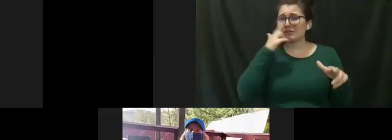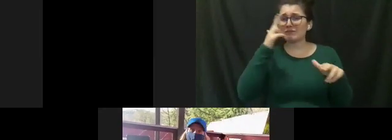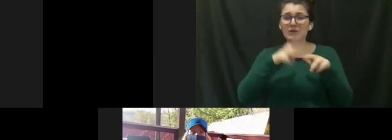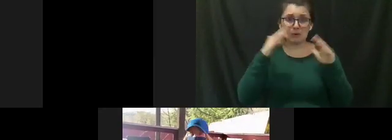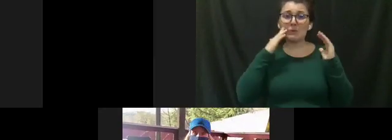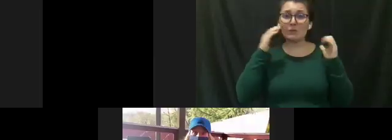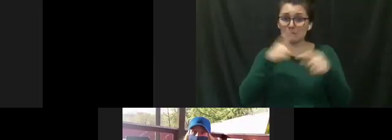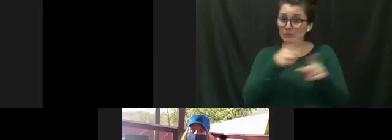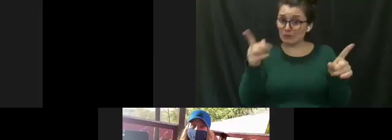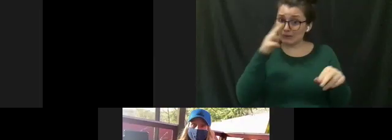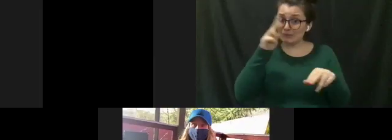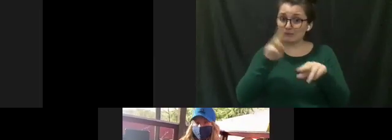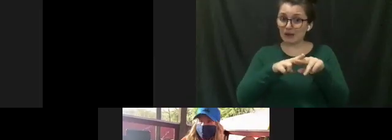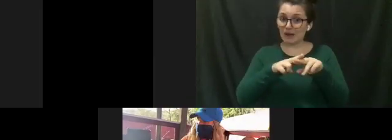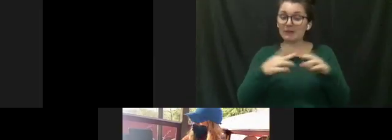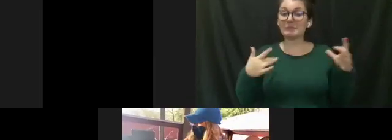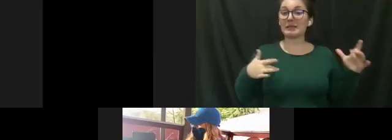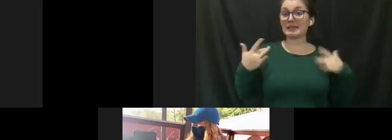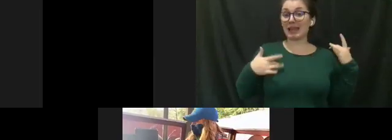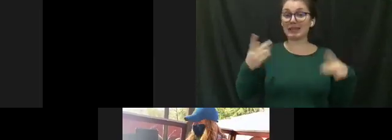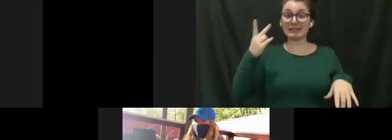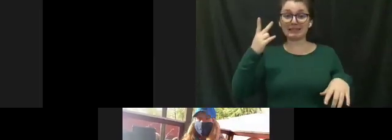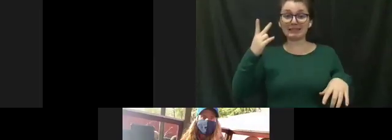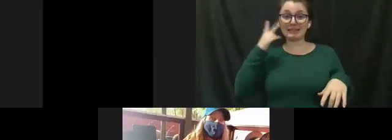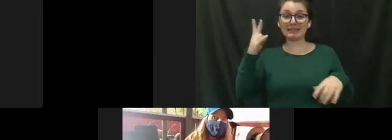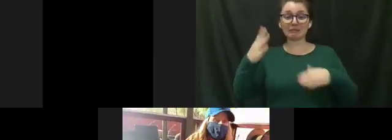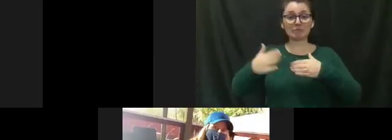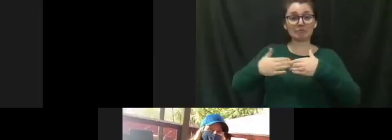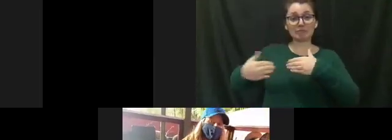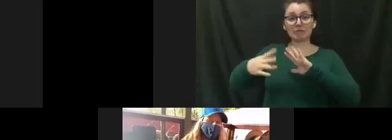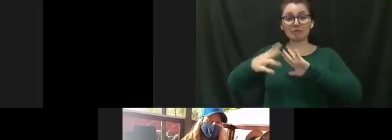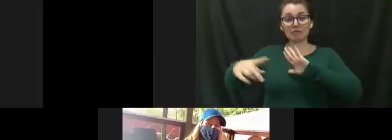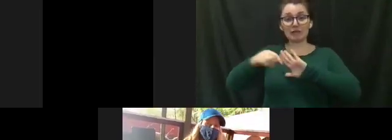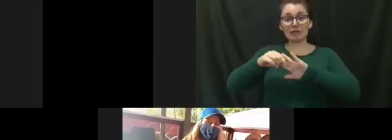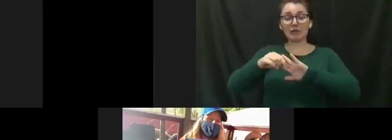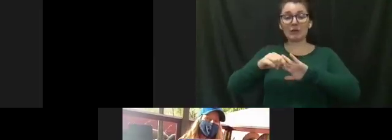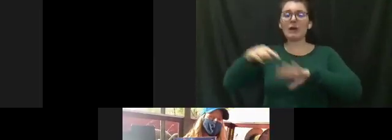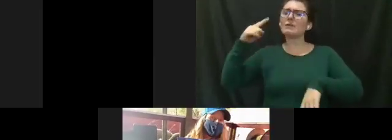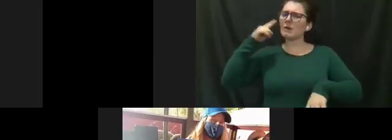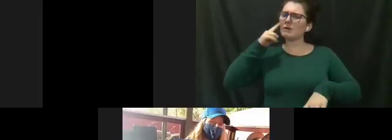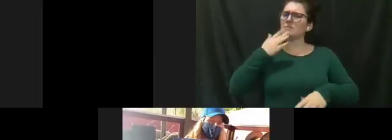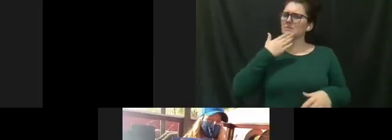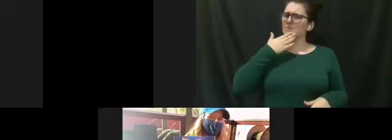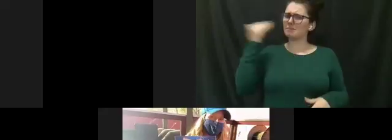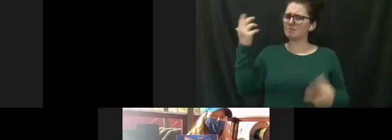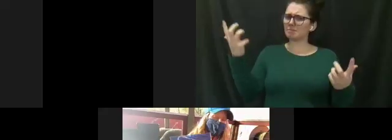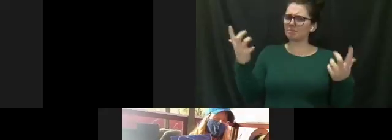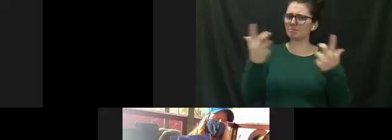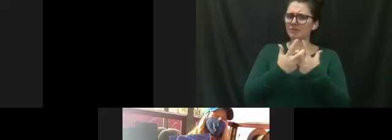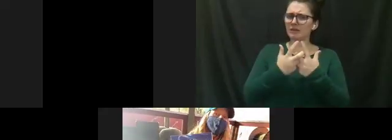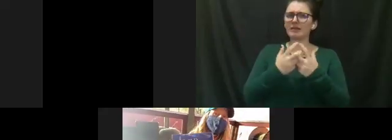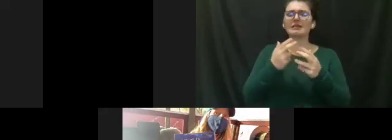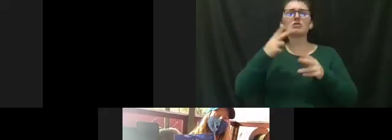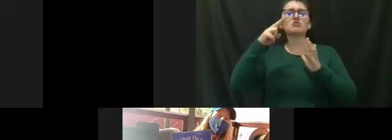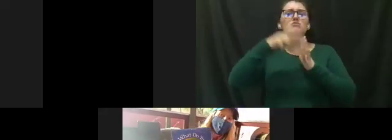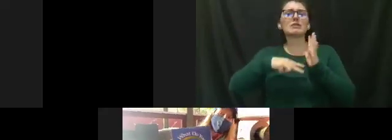the extended video as well. So I thought it would be fitting for us to read a Steve Jenkins story. His